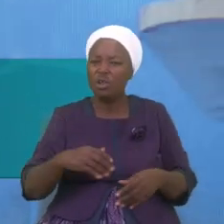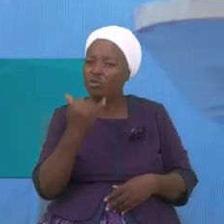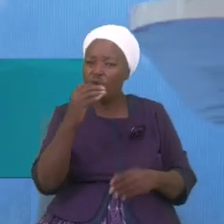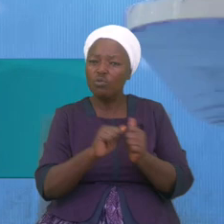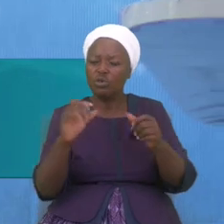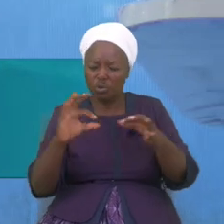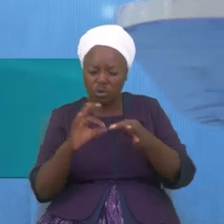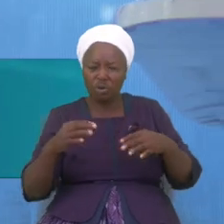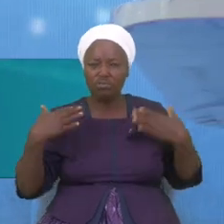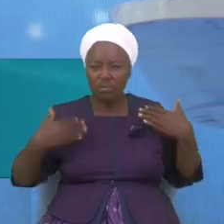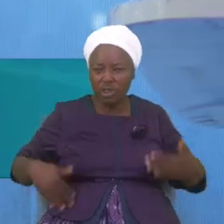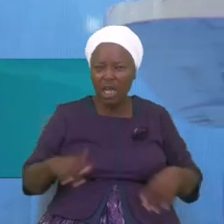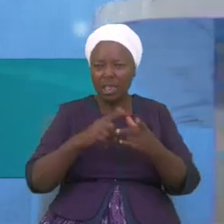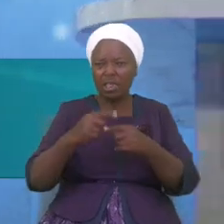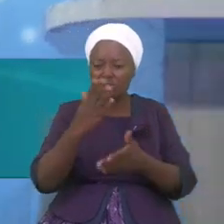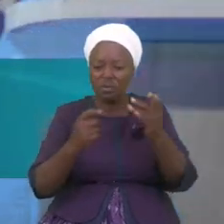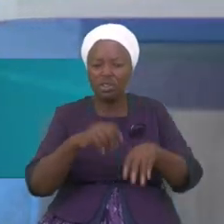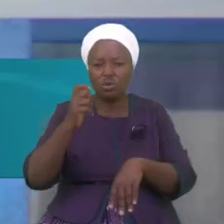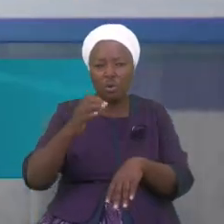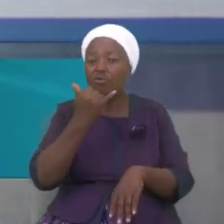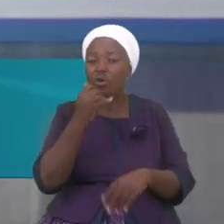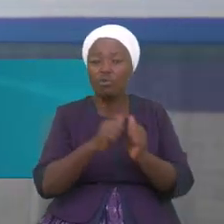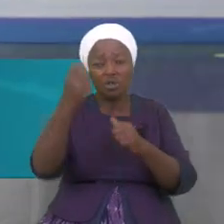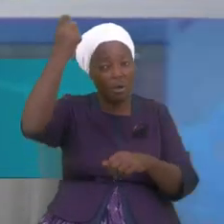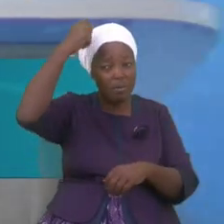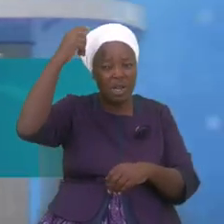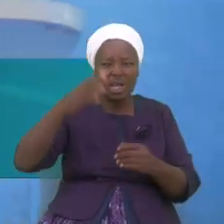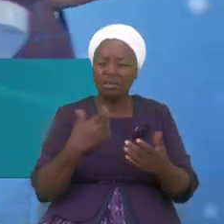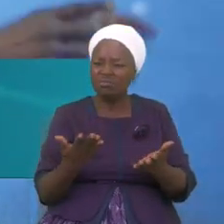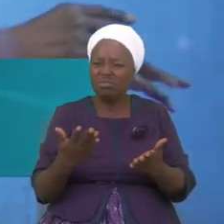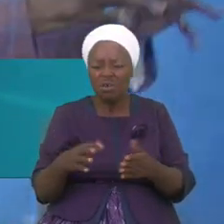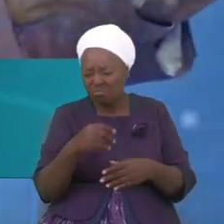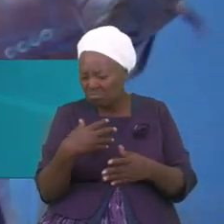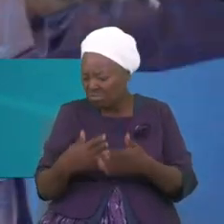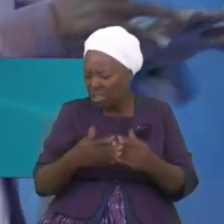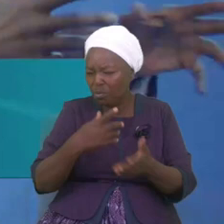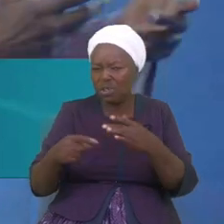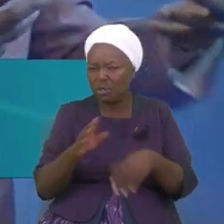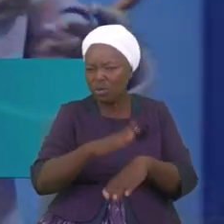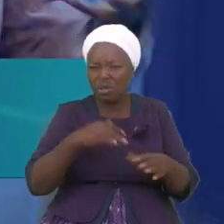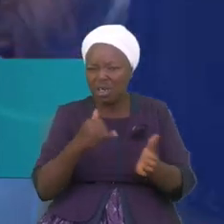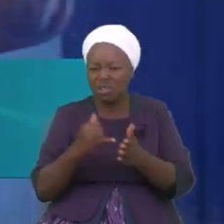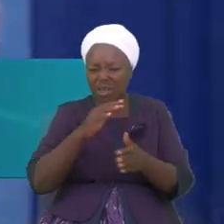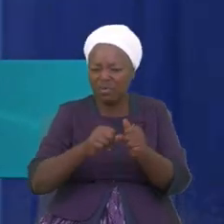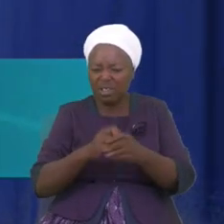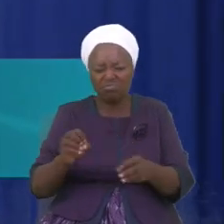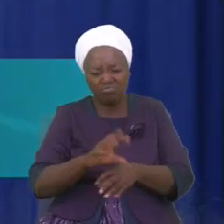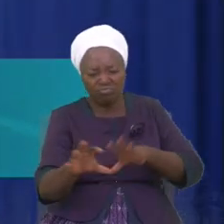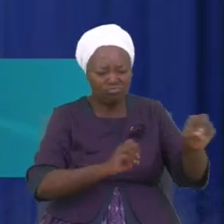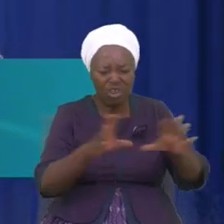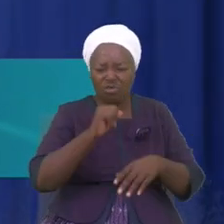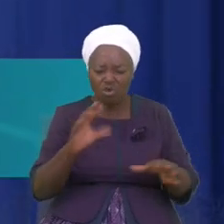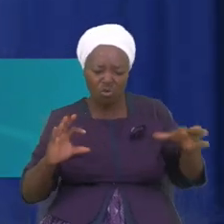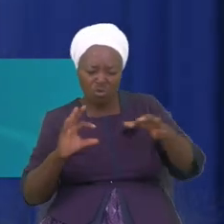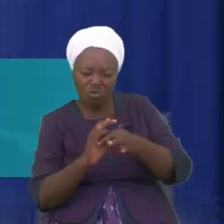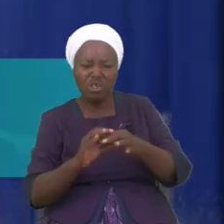is wrong with the brain. All those, whatever they call it, neutrons, whatever, they are all scattered. They are not well connected